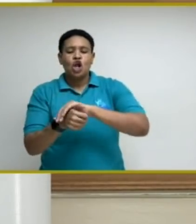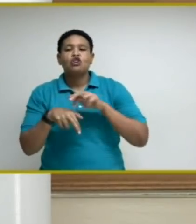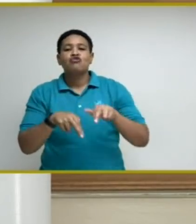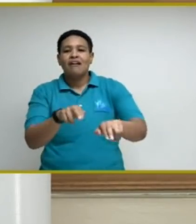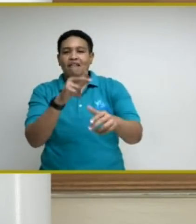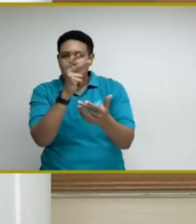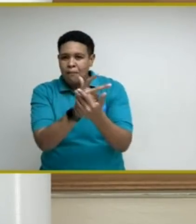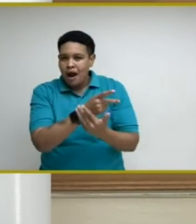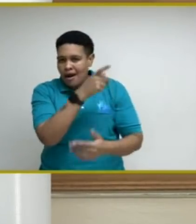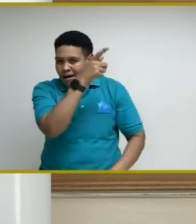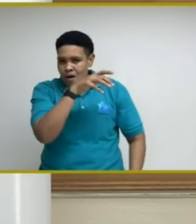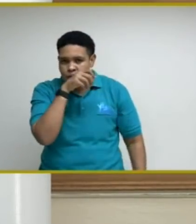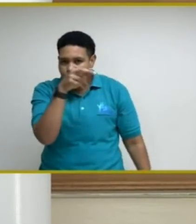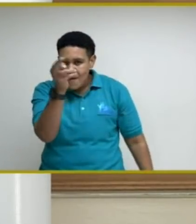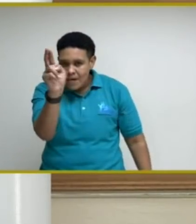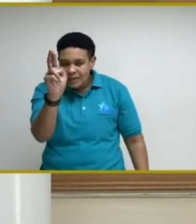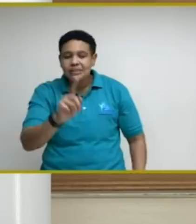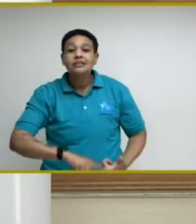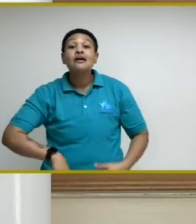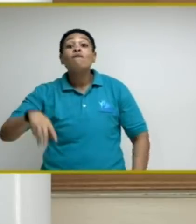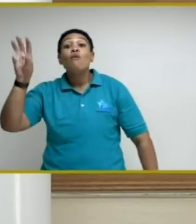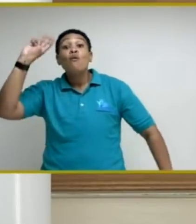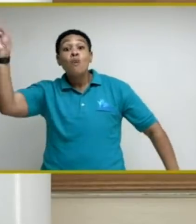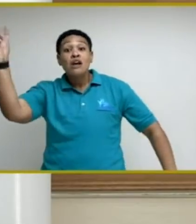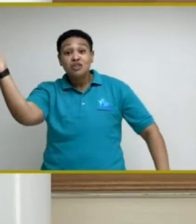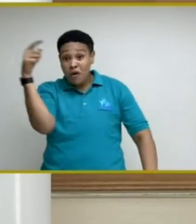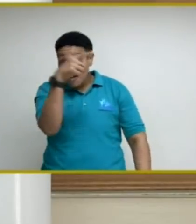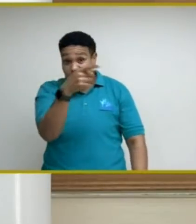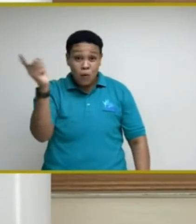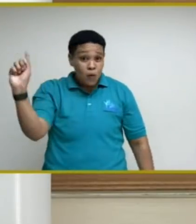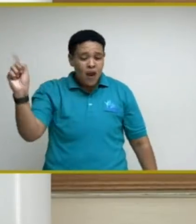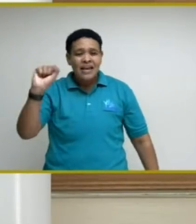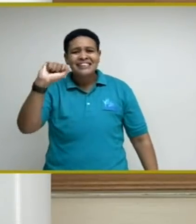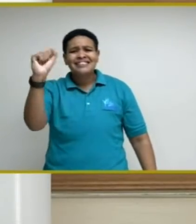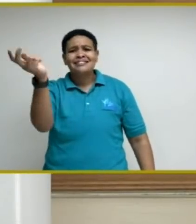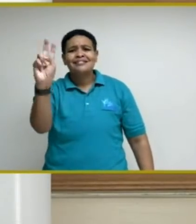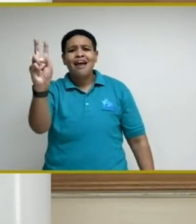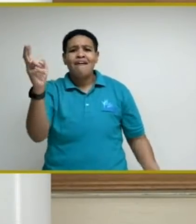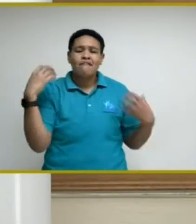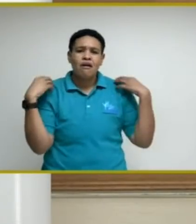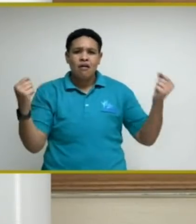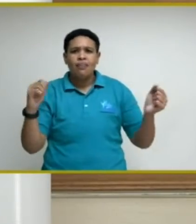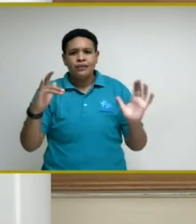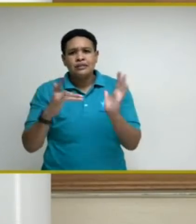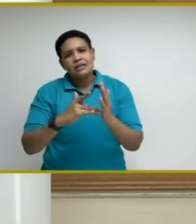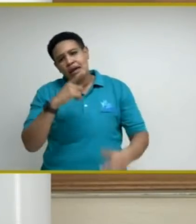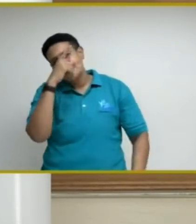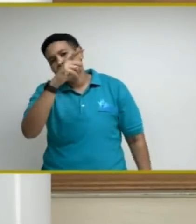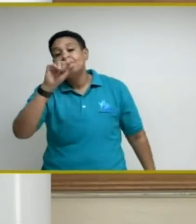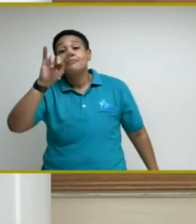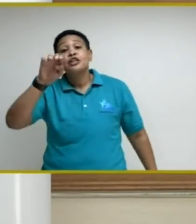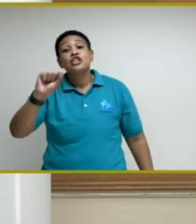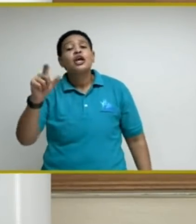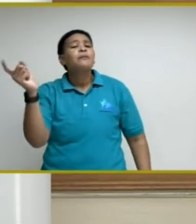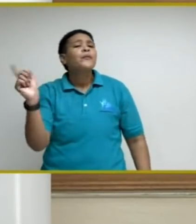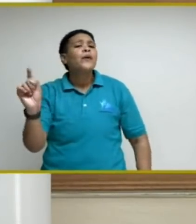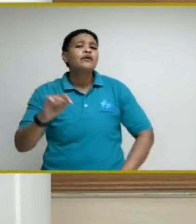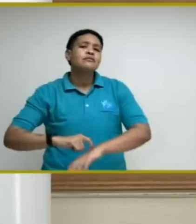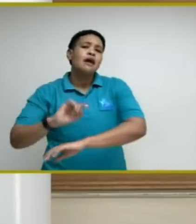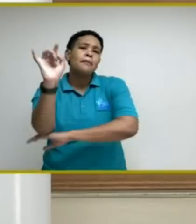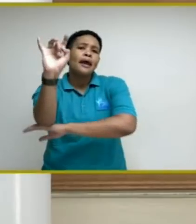Rios. Westmoreland, 7 p.m. at the Savlamar Health Center. St. James, 8